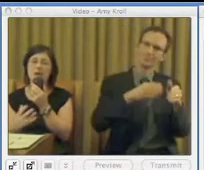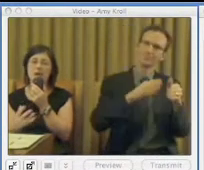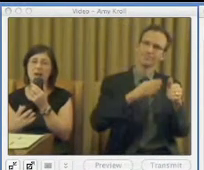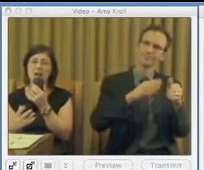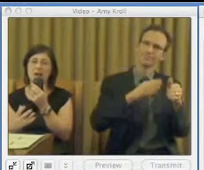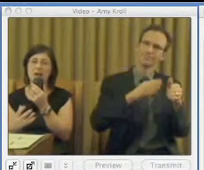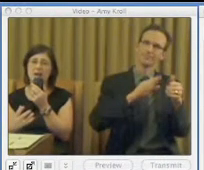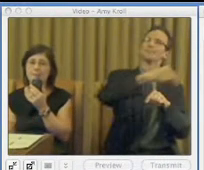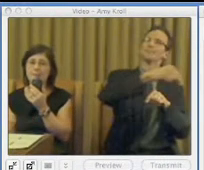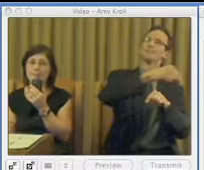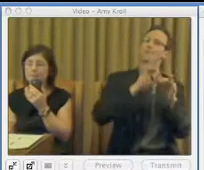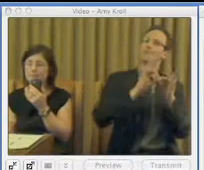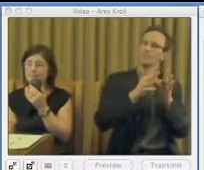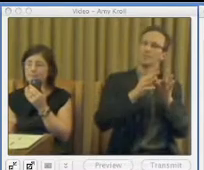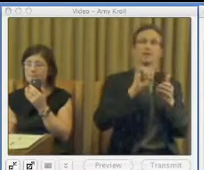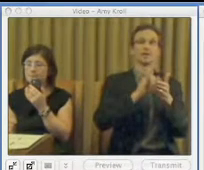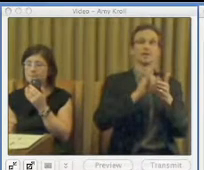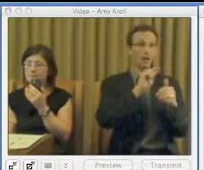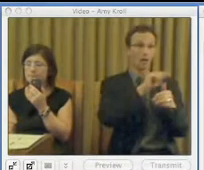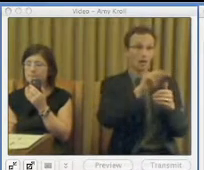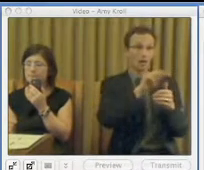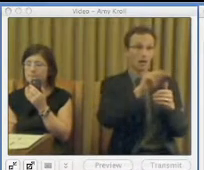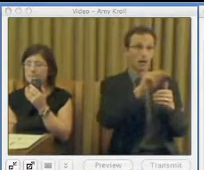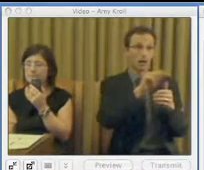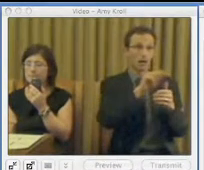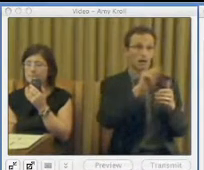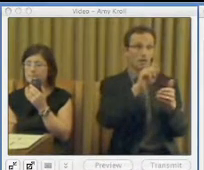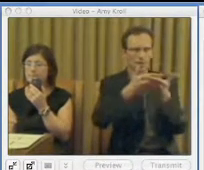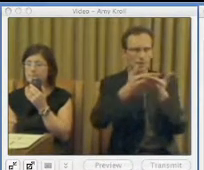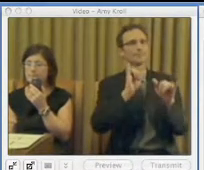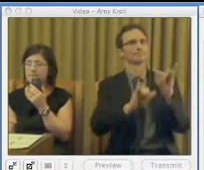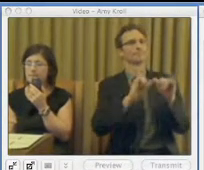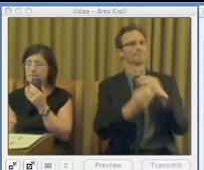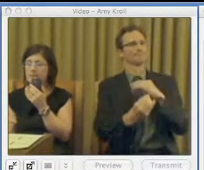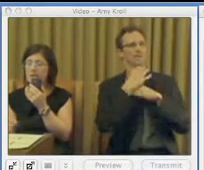particular, which has really changed our thinking.